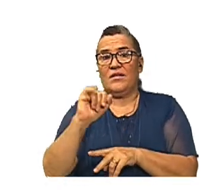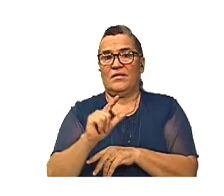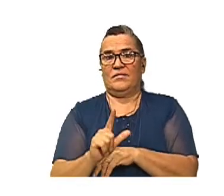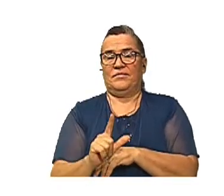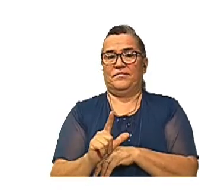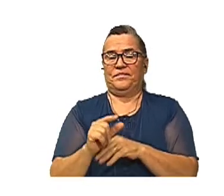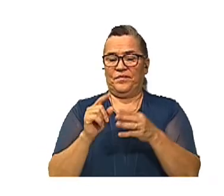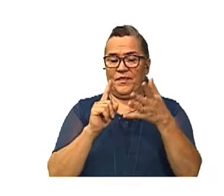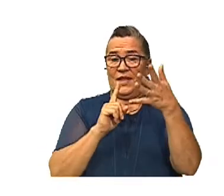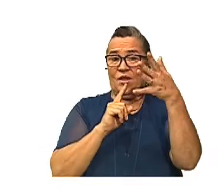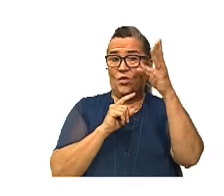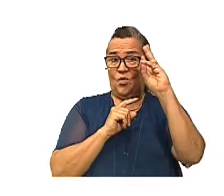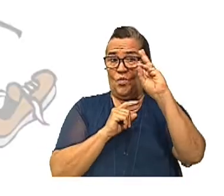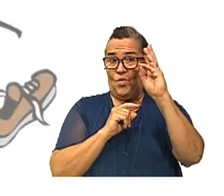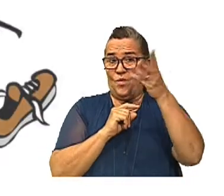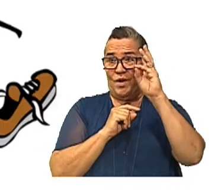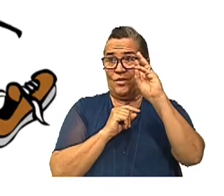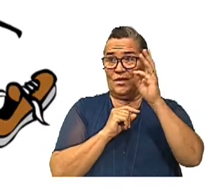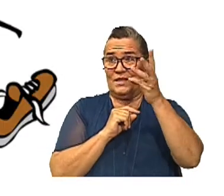Number 6.